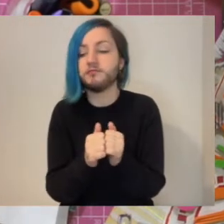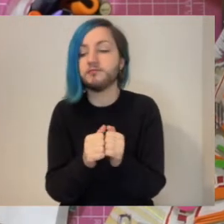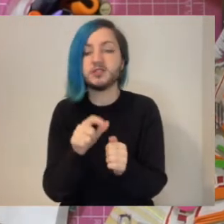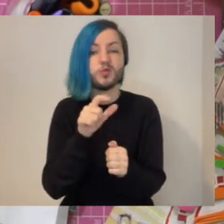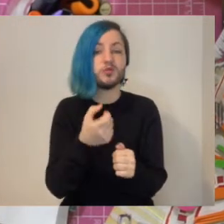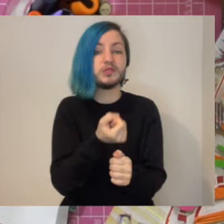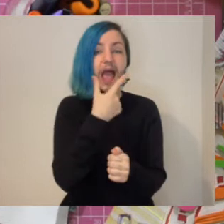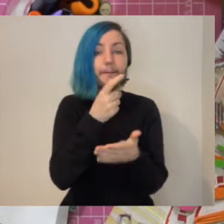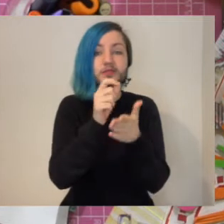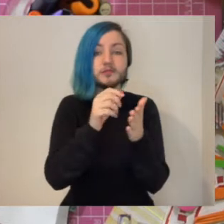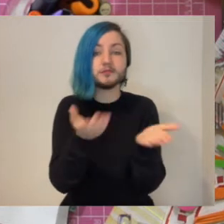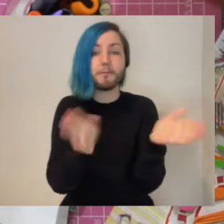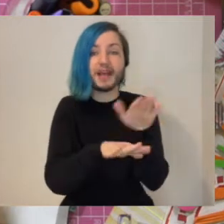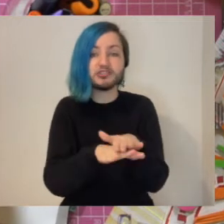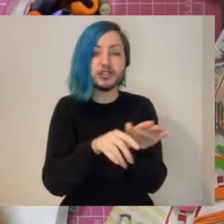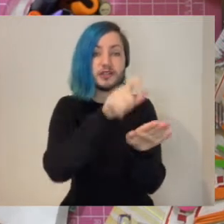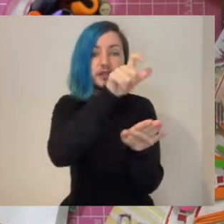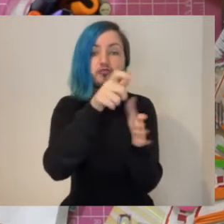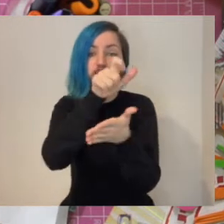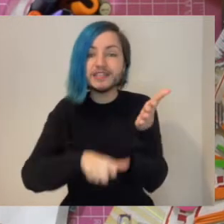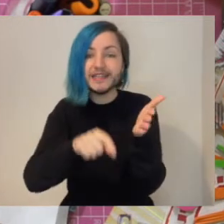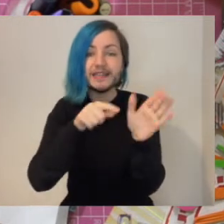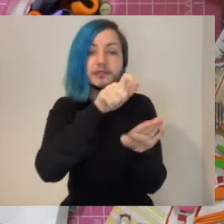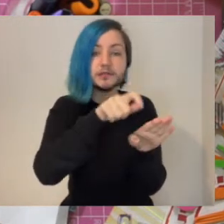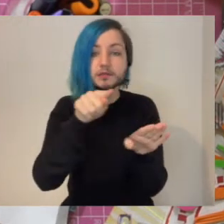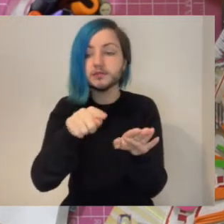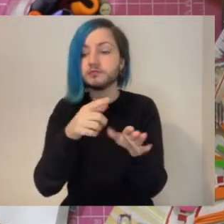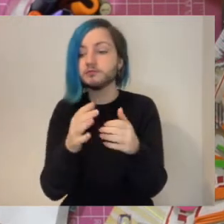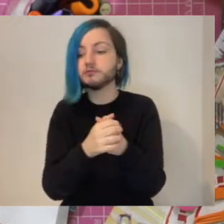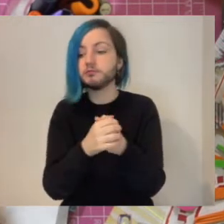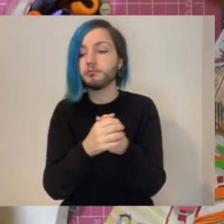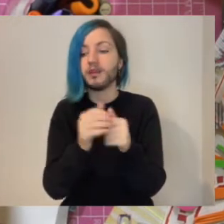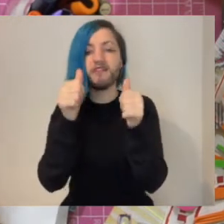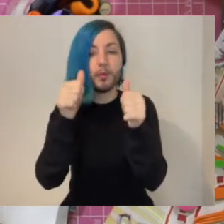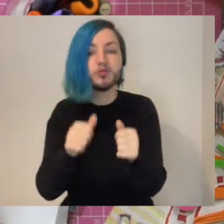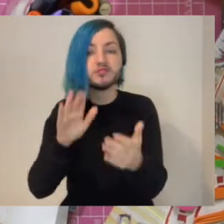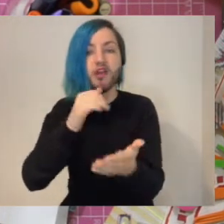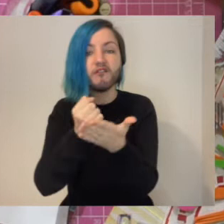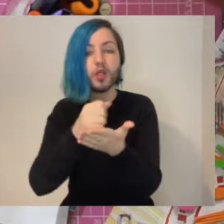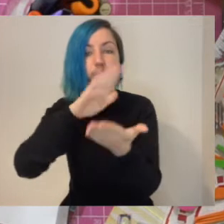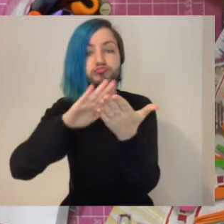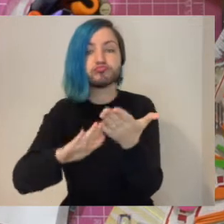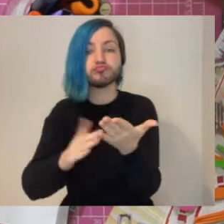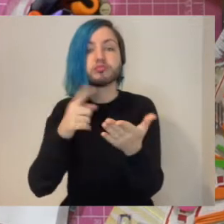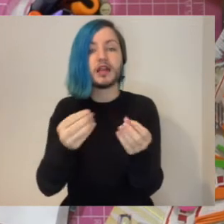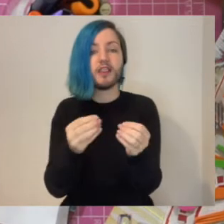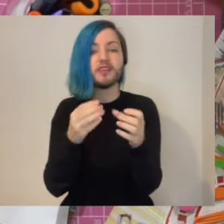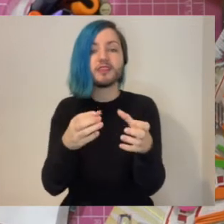That's a bit of Amazon packaging, some receipts, that's a bit of posters that I've glued on, and some quite thick sort